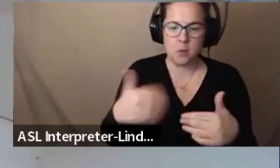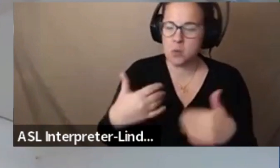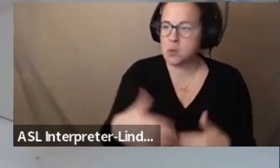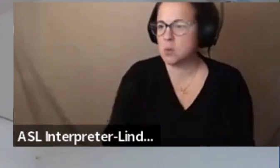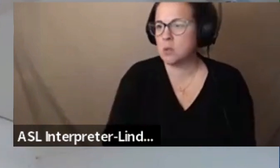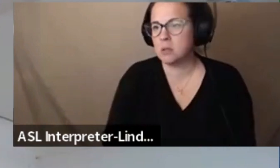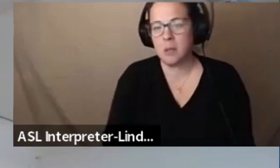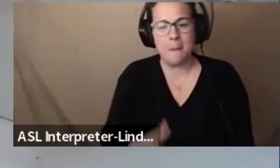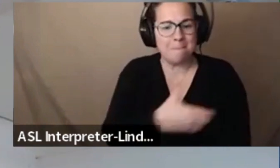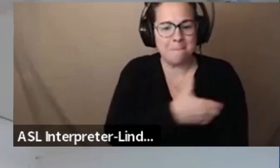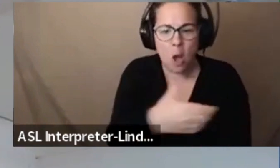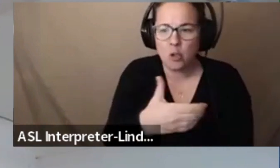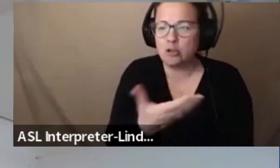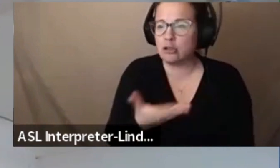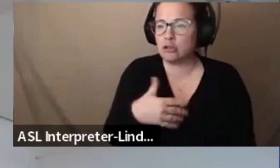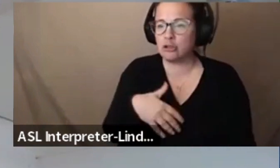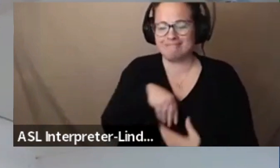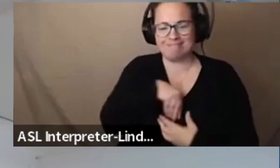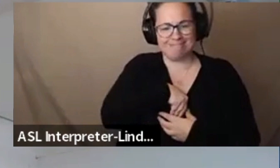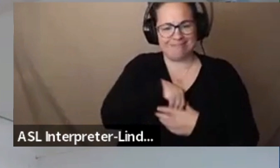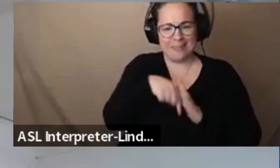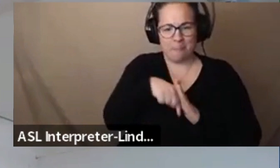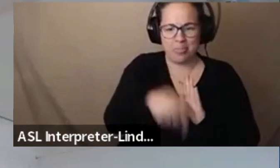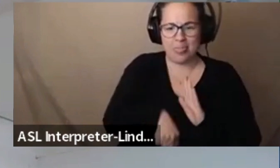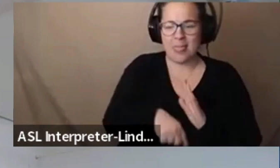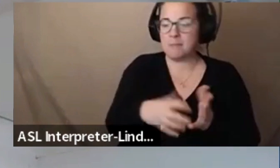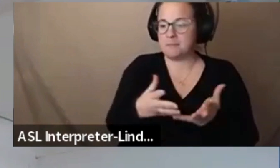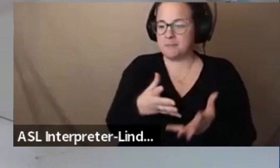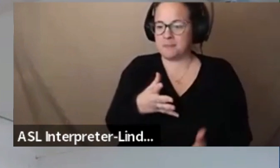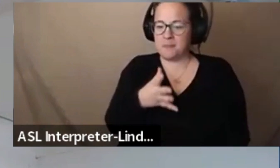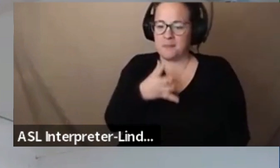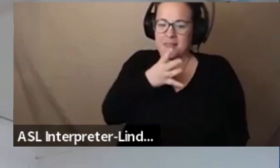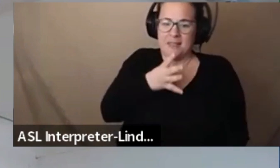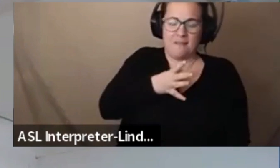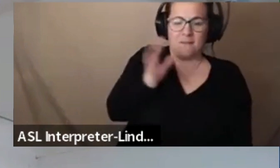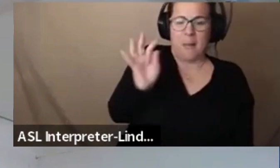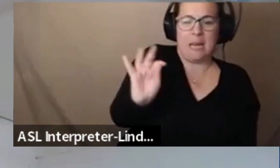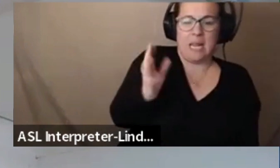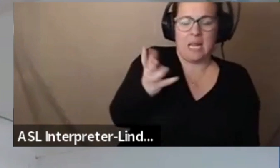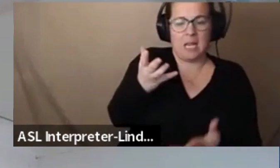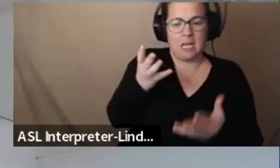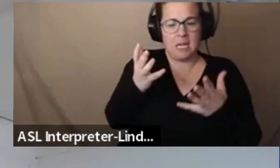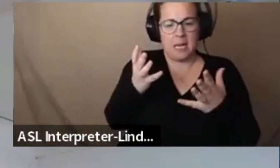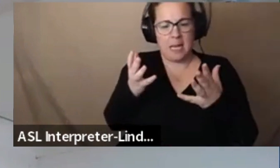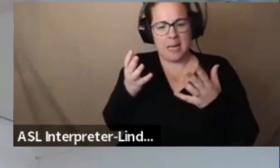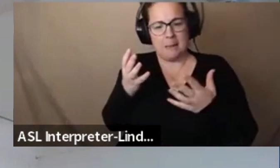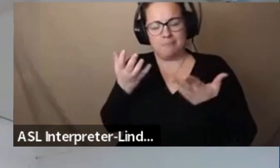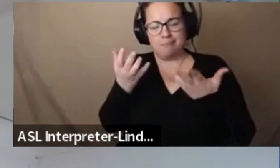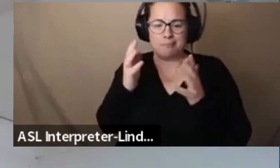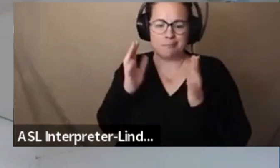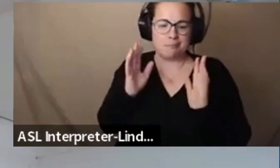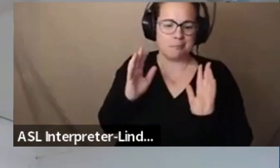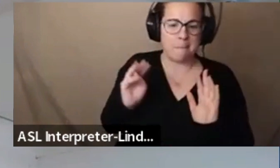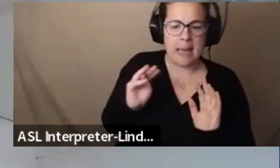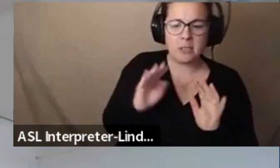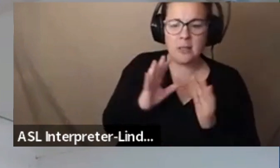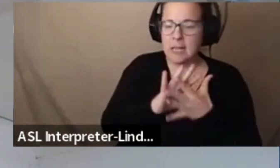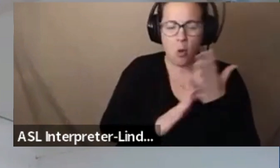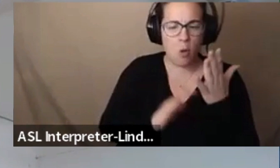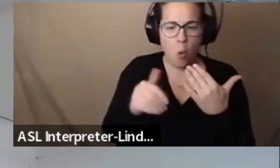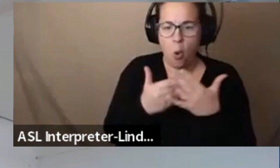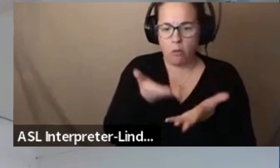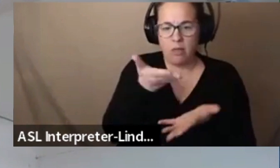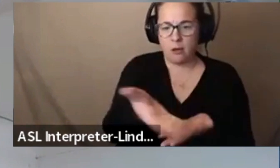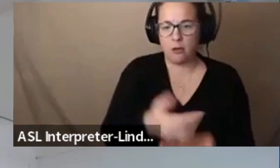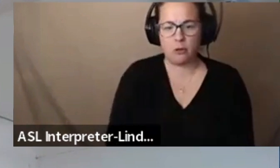kind of femininity and masculinity and that women have access to was there on the stage.